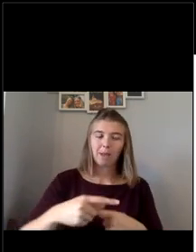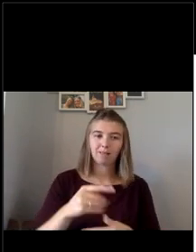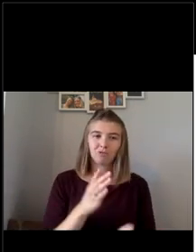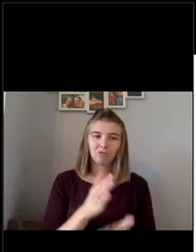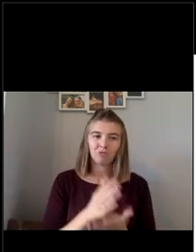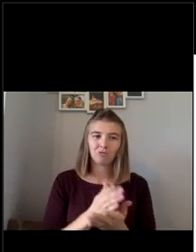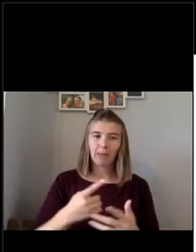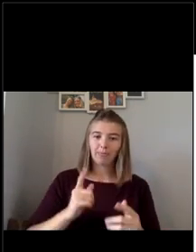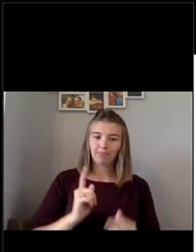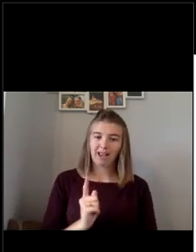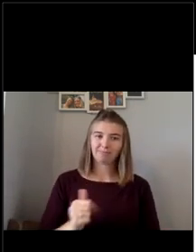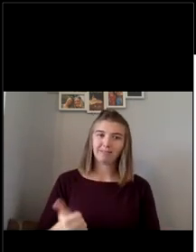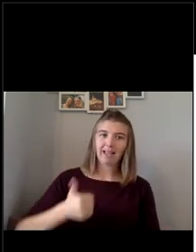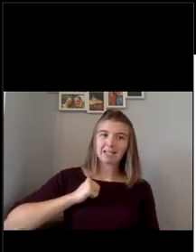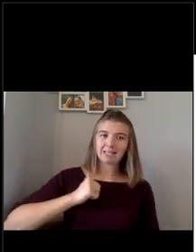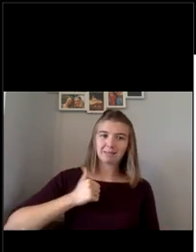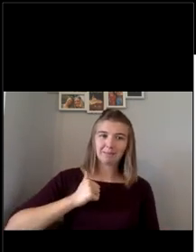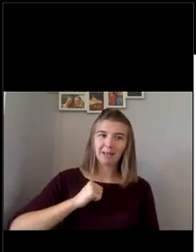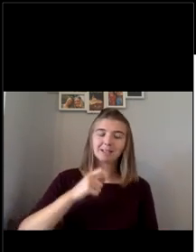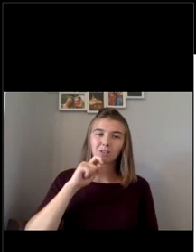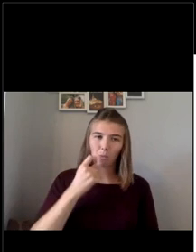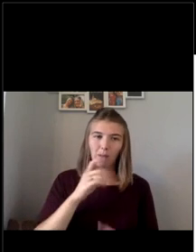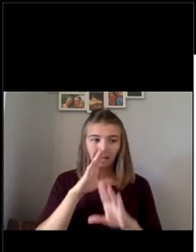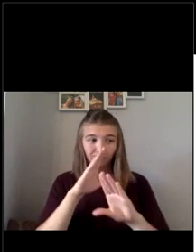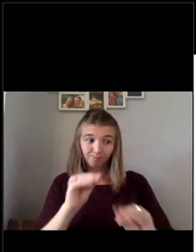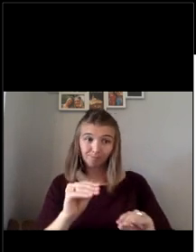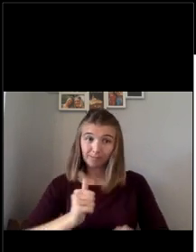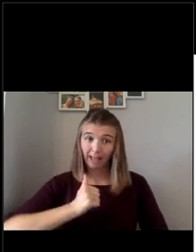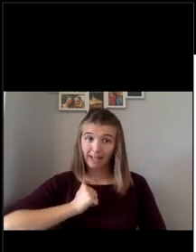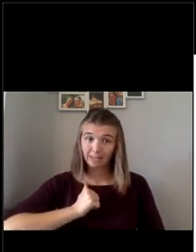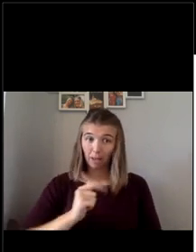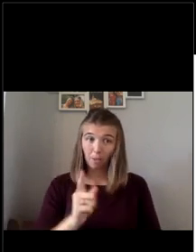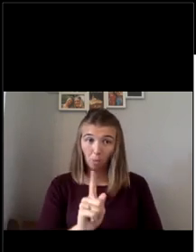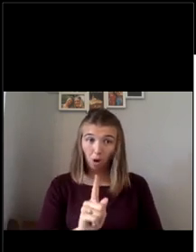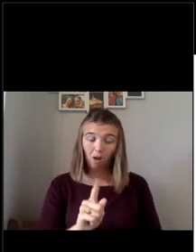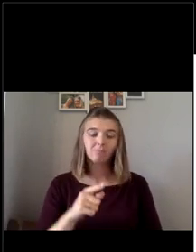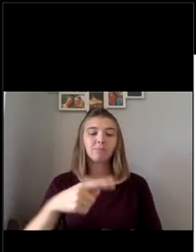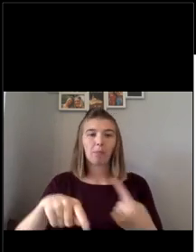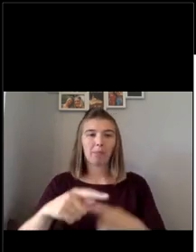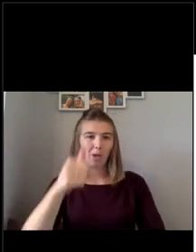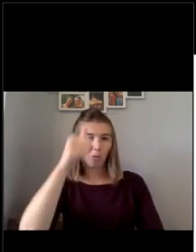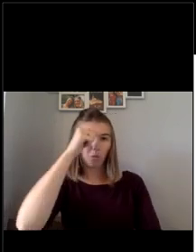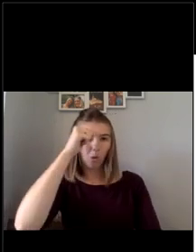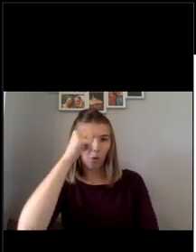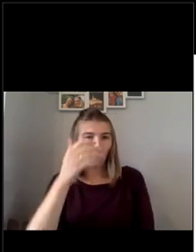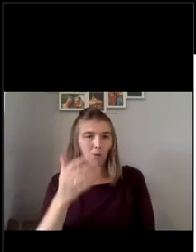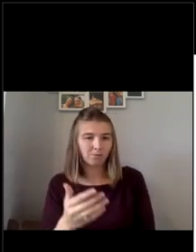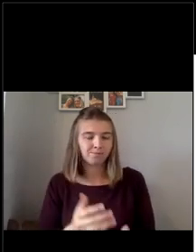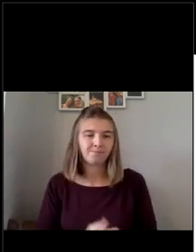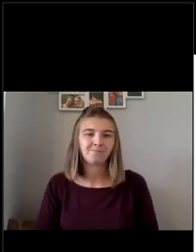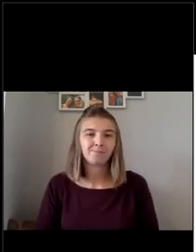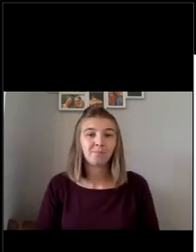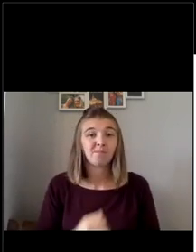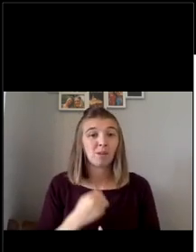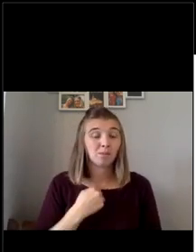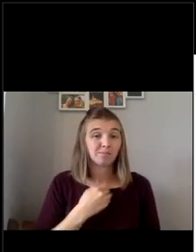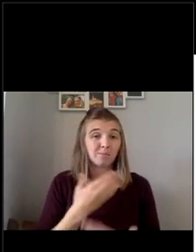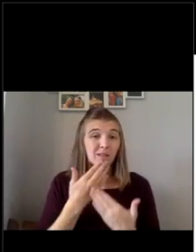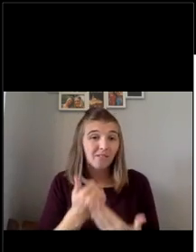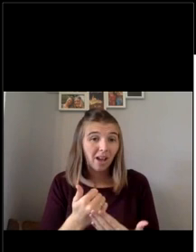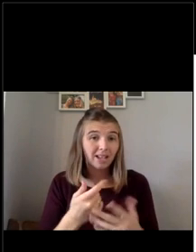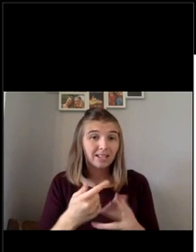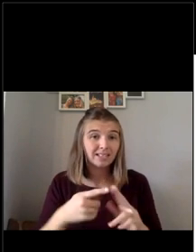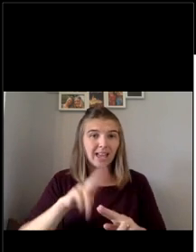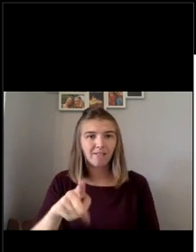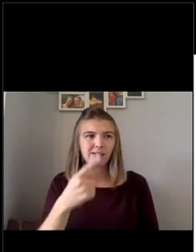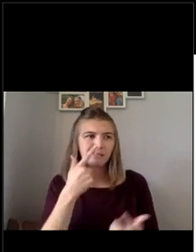expectations before they join the group. And that's something I would advise for people, is that, you know, when you're looking for research groups, don't just look for